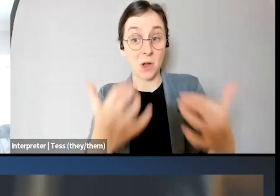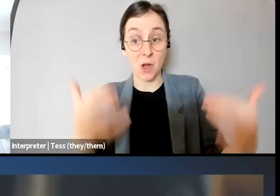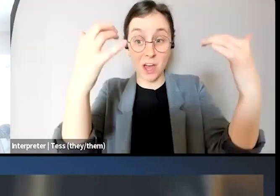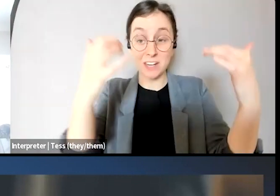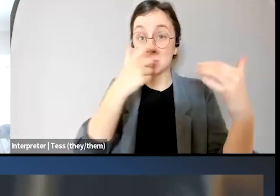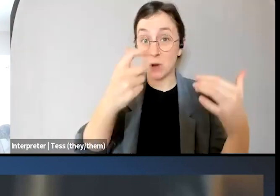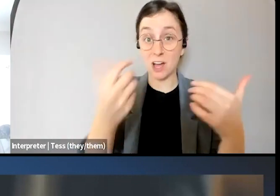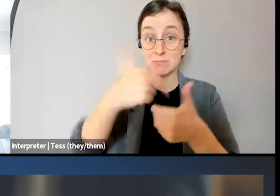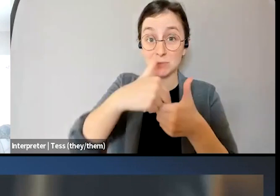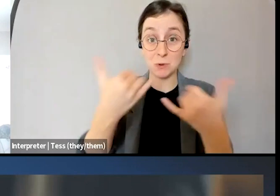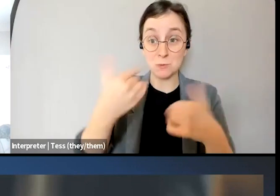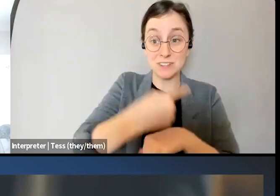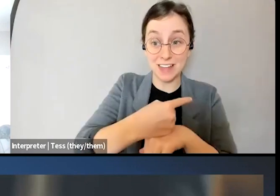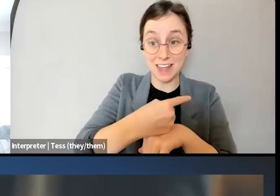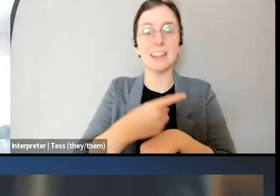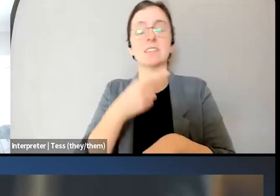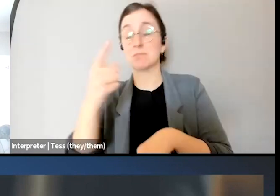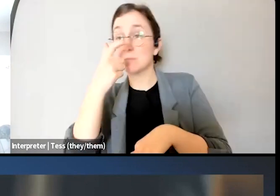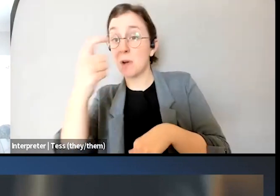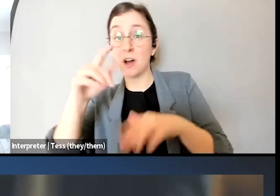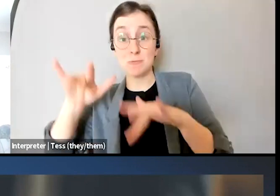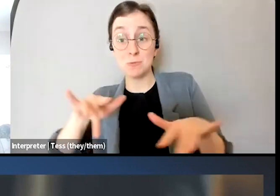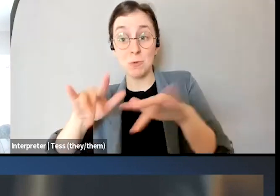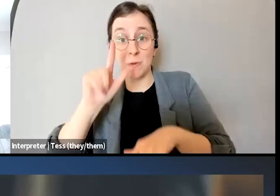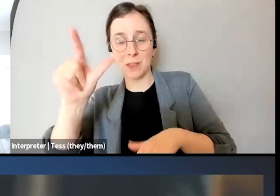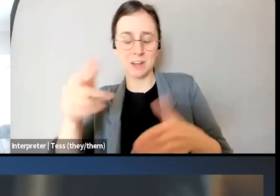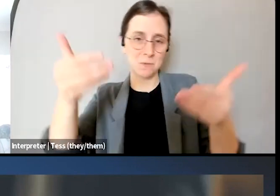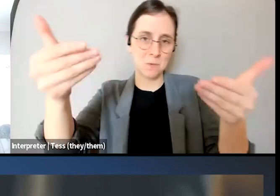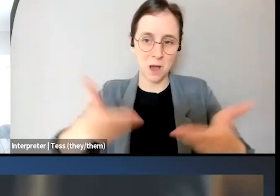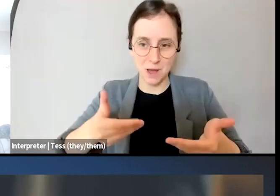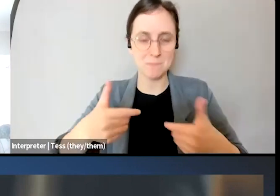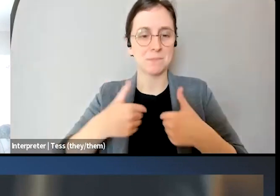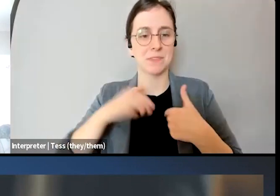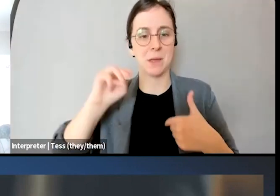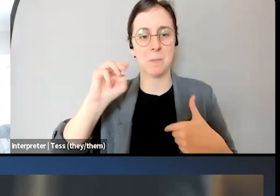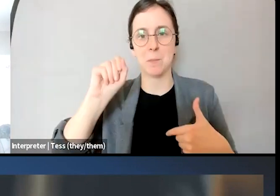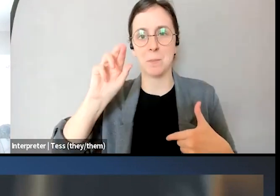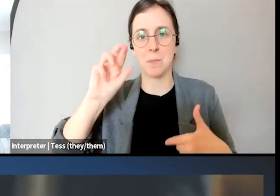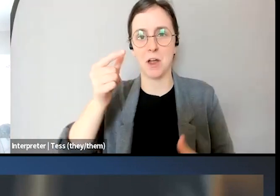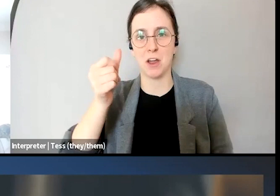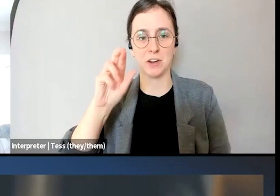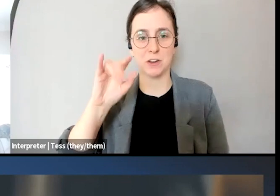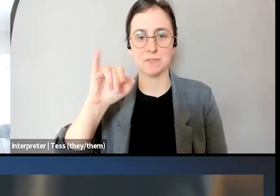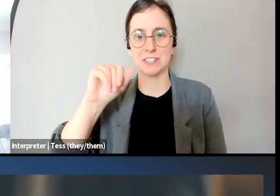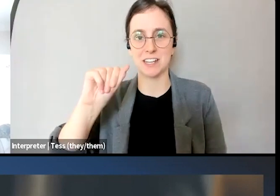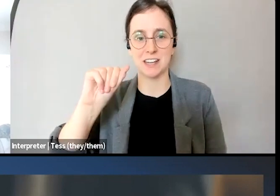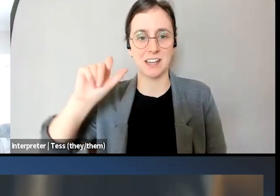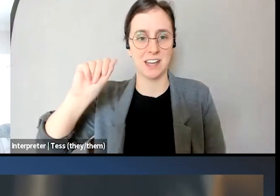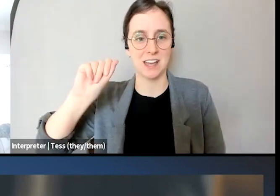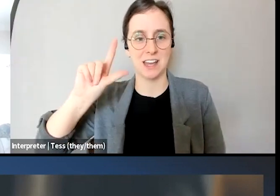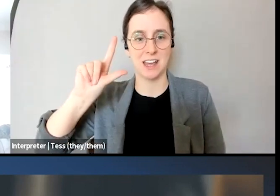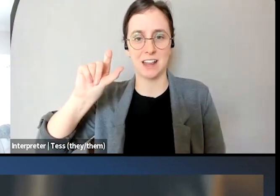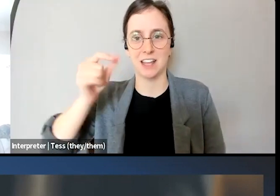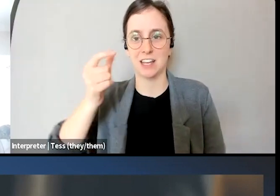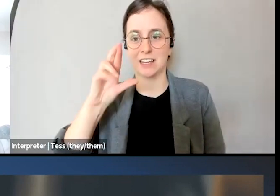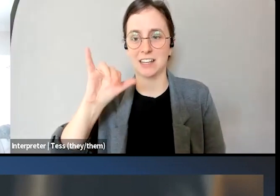days. I'm Margarita Alegría, Chief of the Disparities Research Unit at Mass General Hospital and Mongan